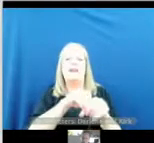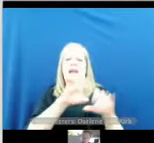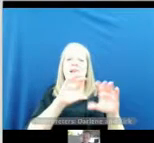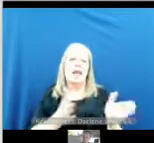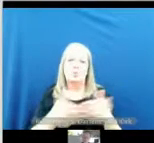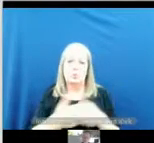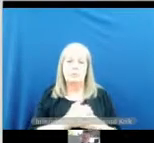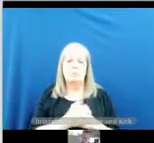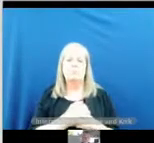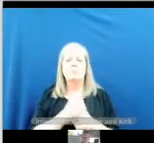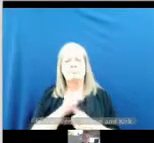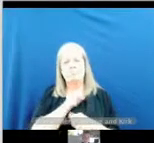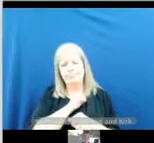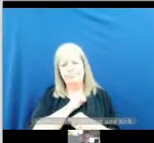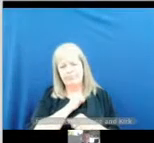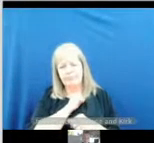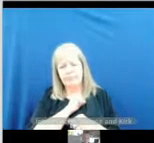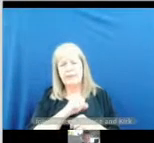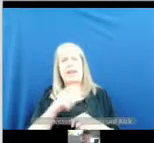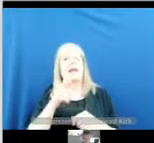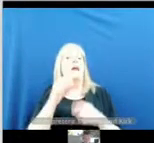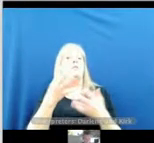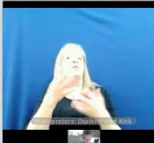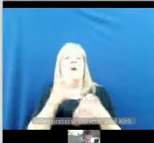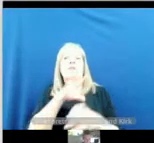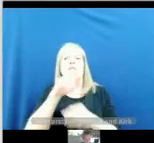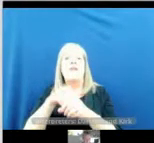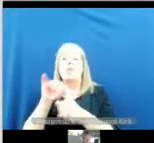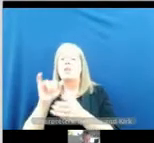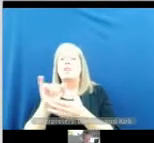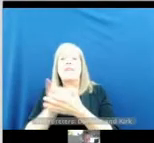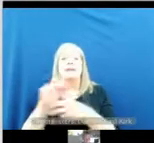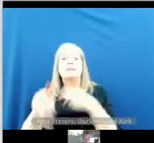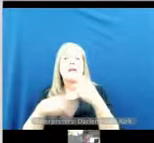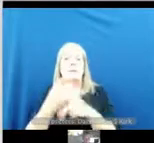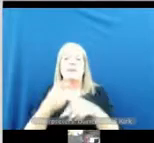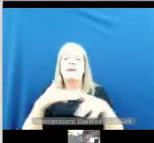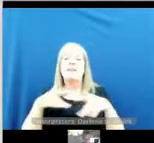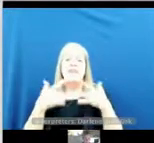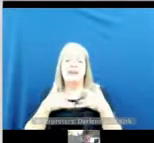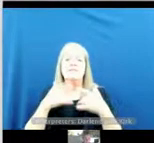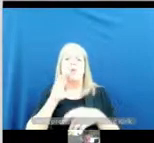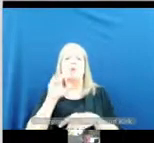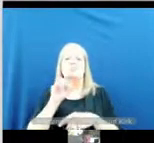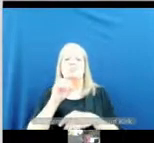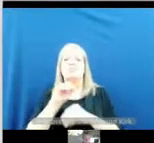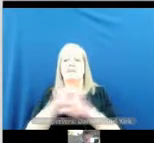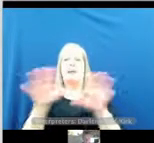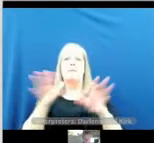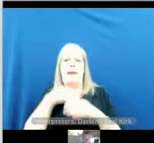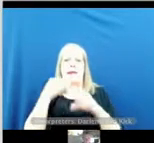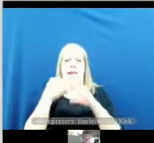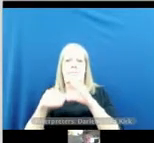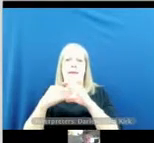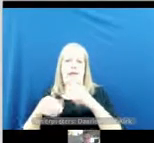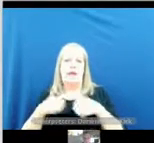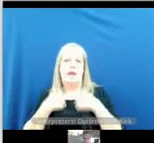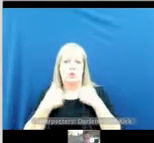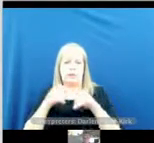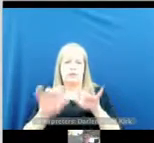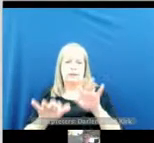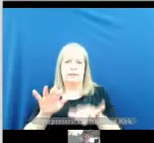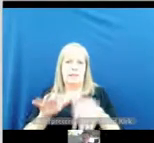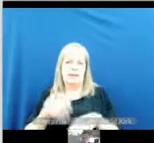If you're interested in getting involved in any of those type of events, let me share my email address here.